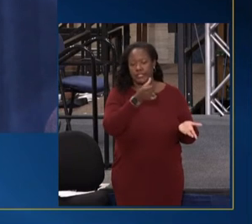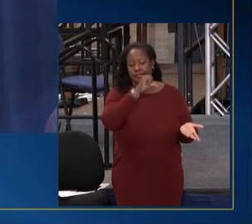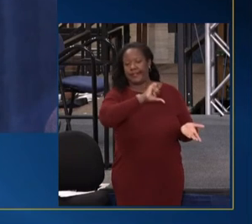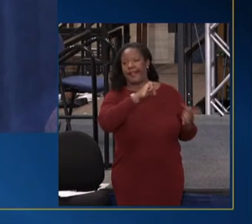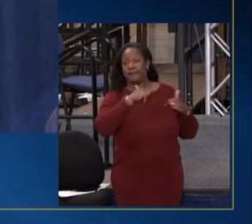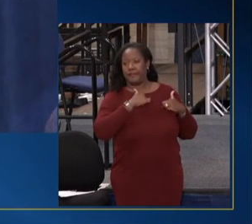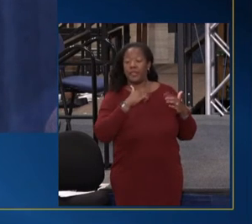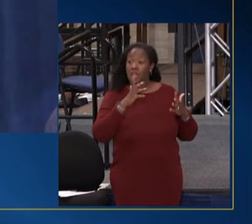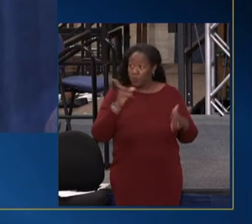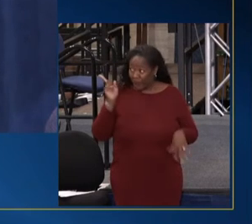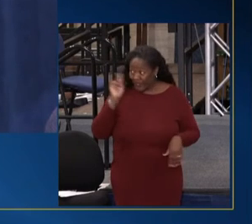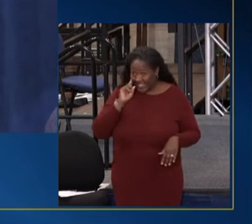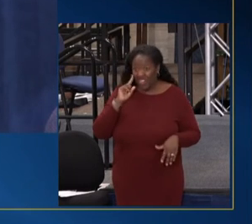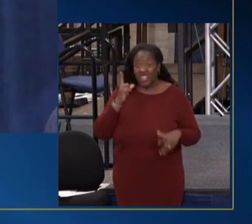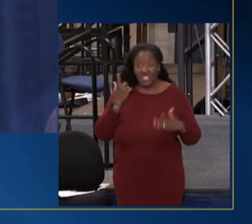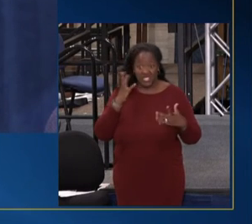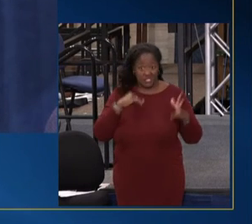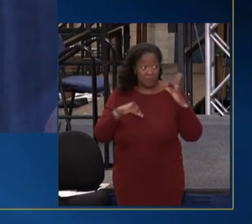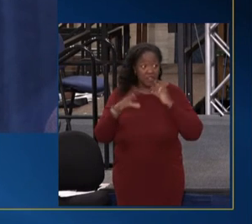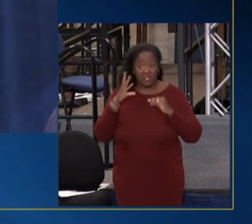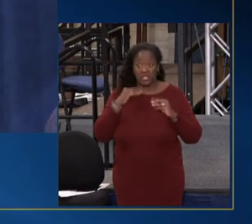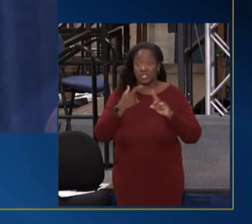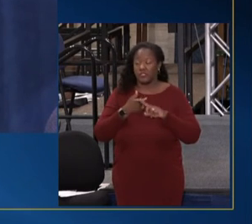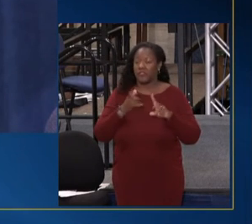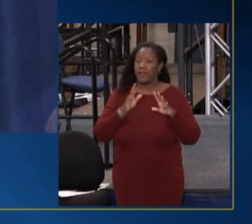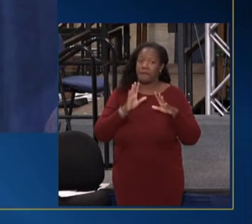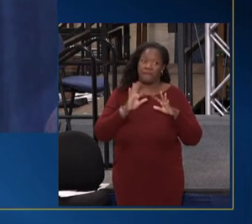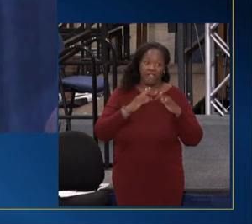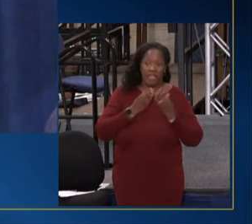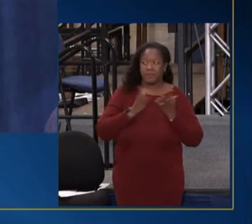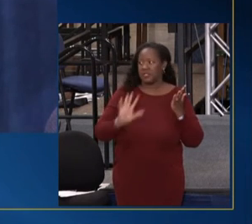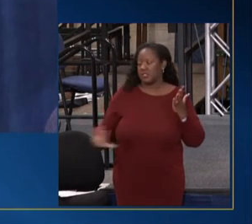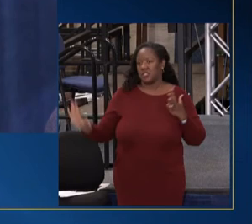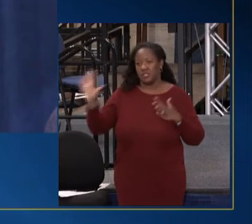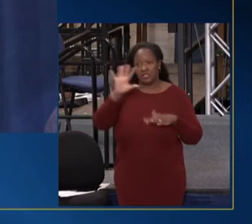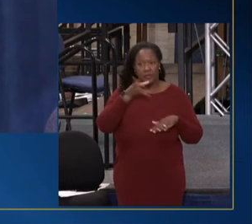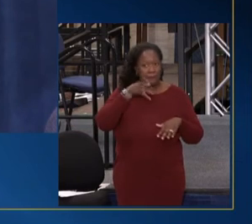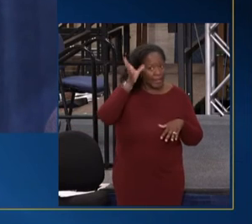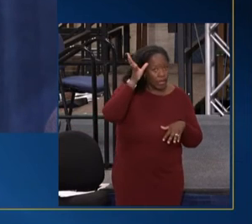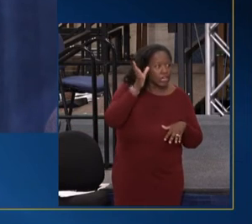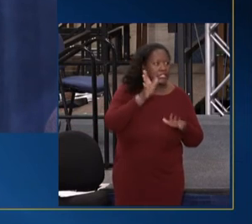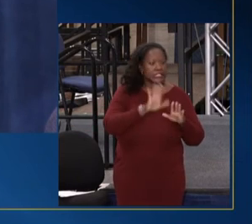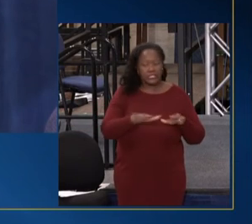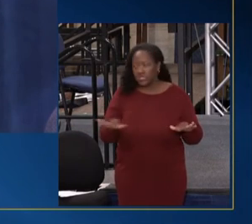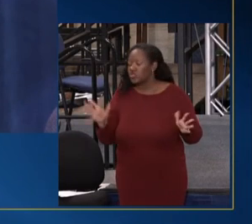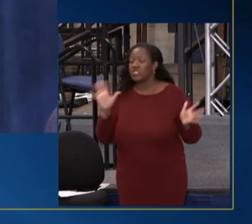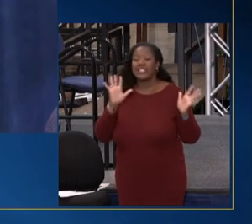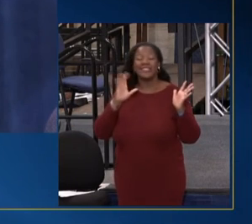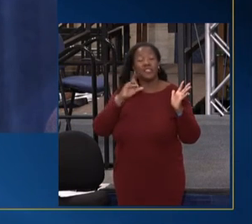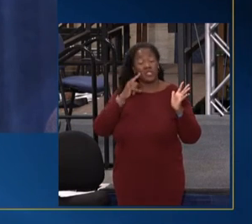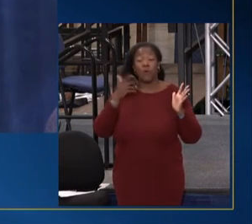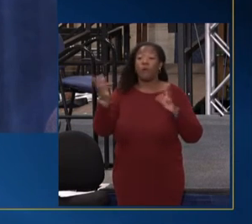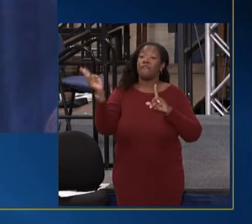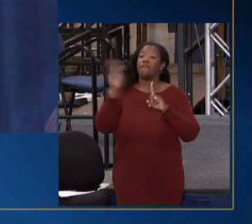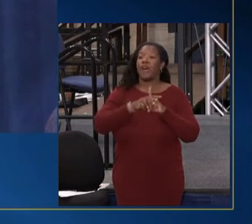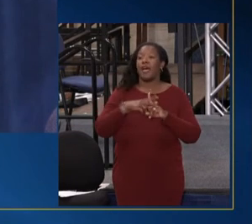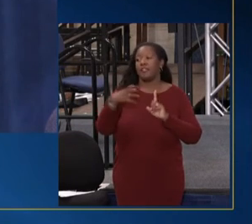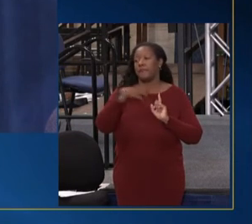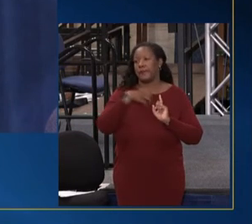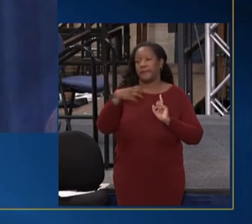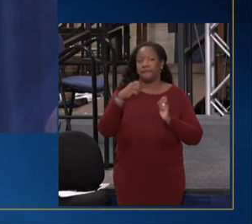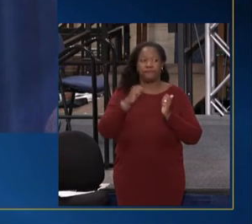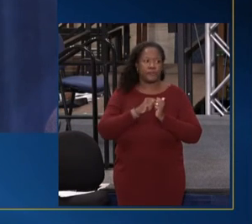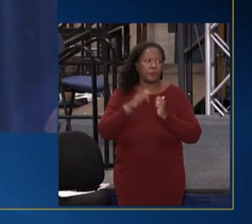from parents and kids across the country and advocates. And so making sure you understand you can file a complaint with the Office for Civil Rights. You